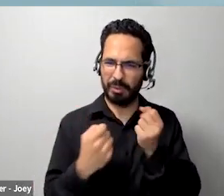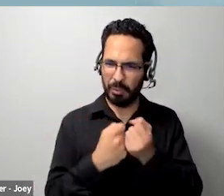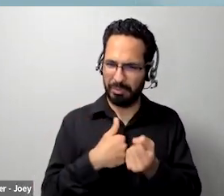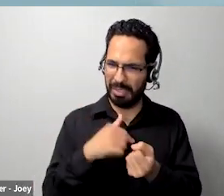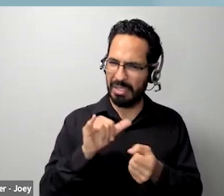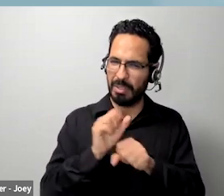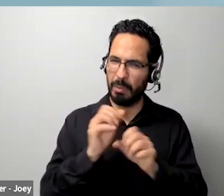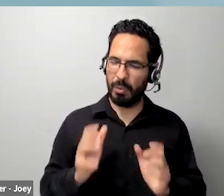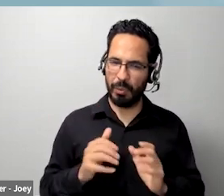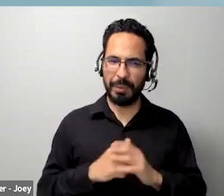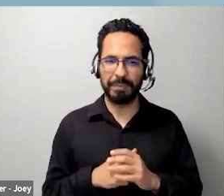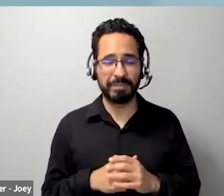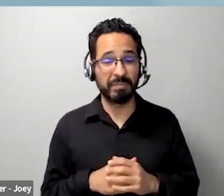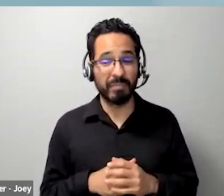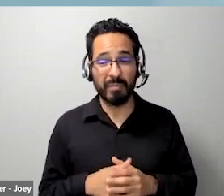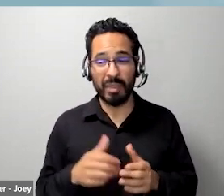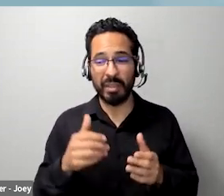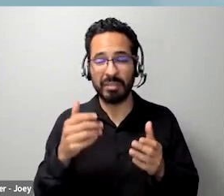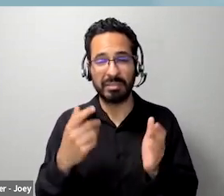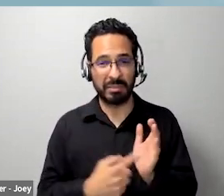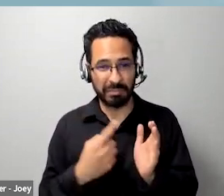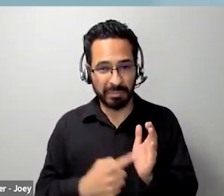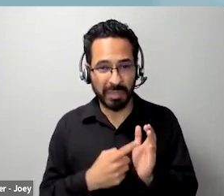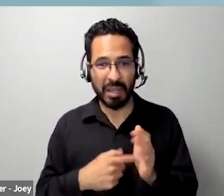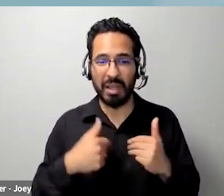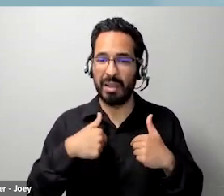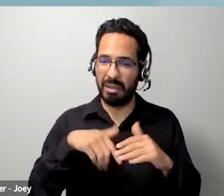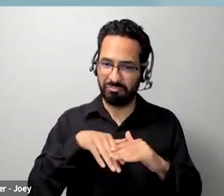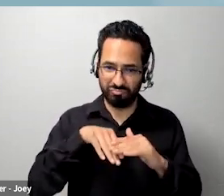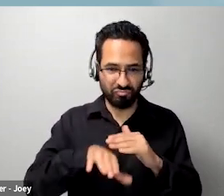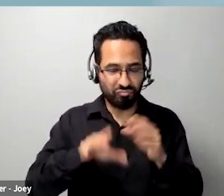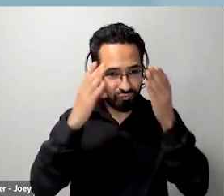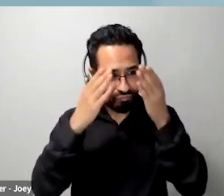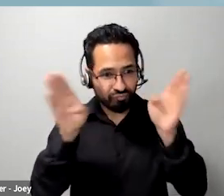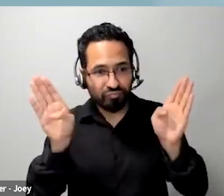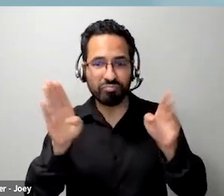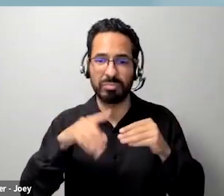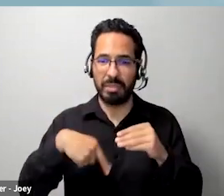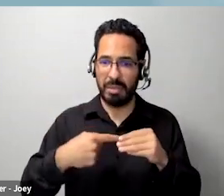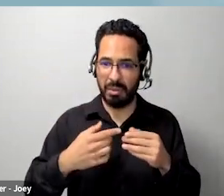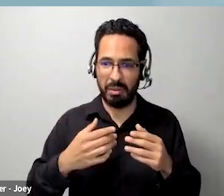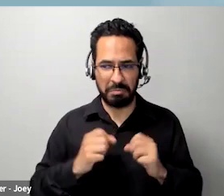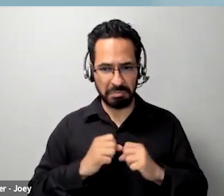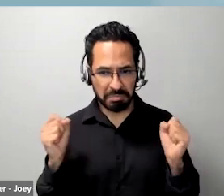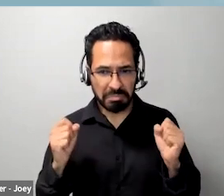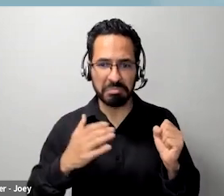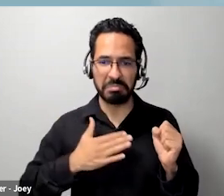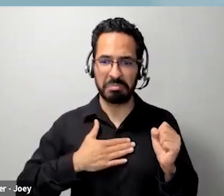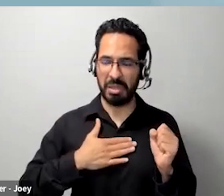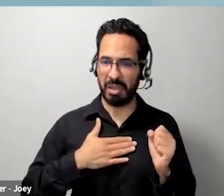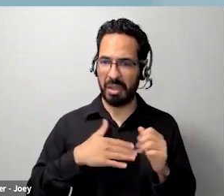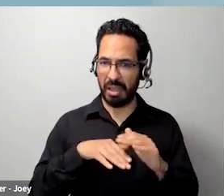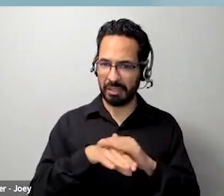employee. The times that I have gone in being open about my disability and my access